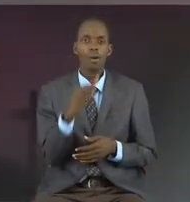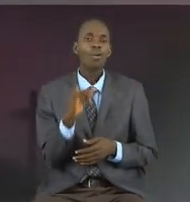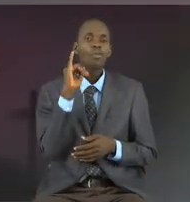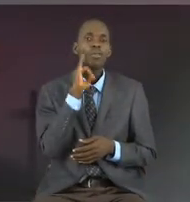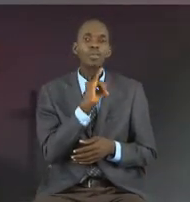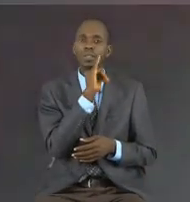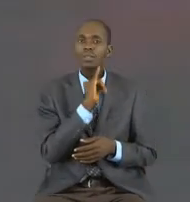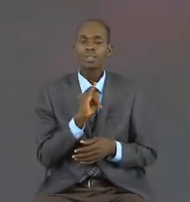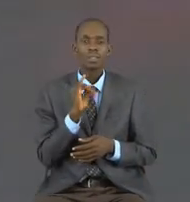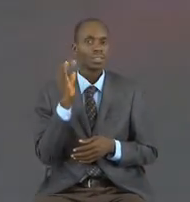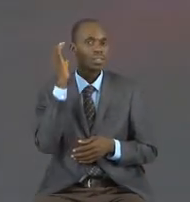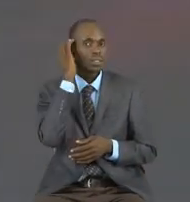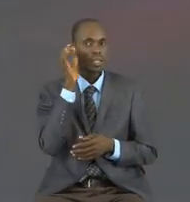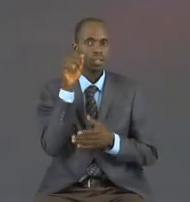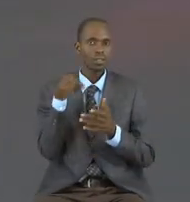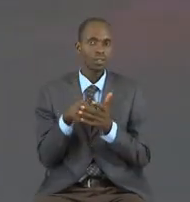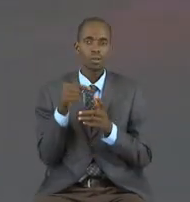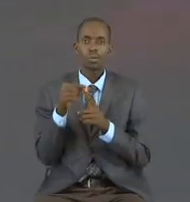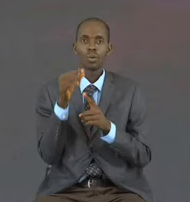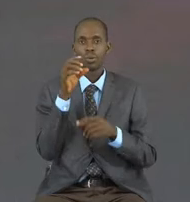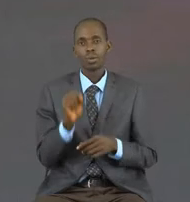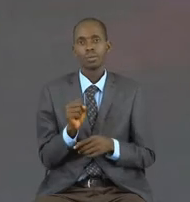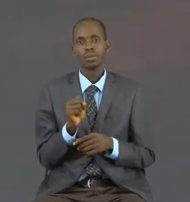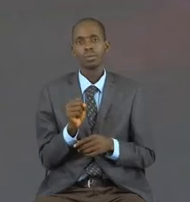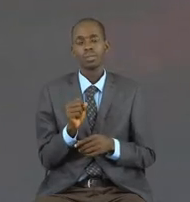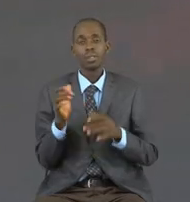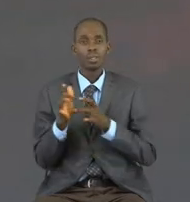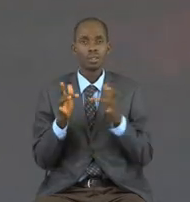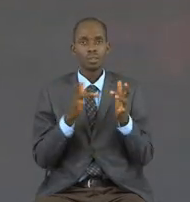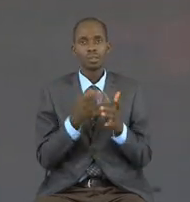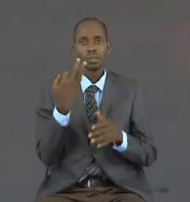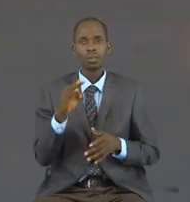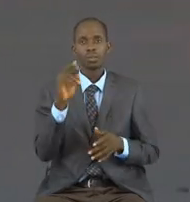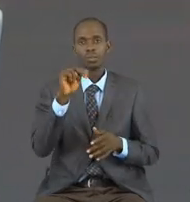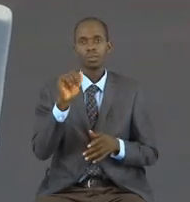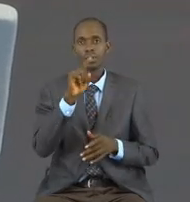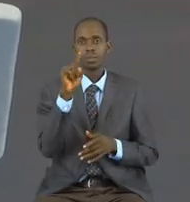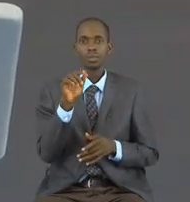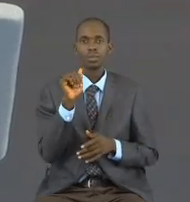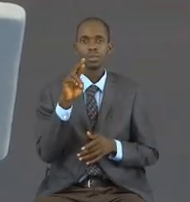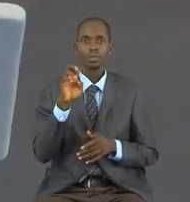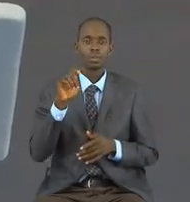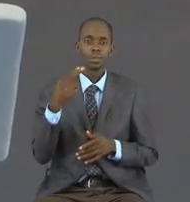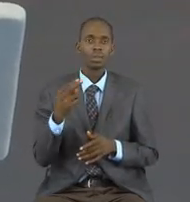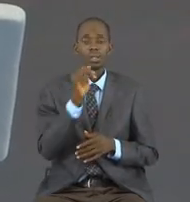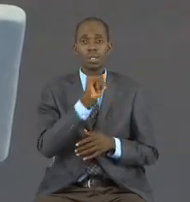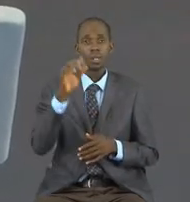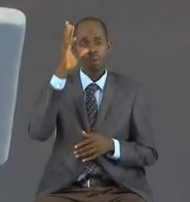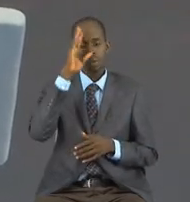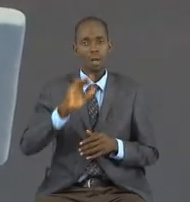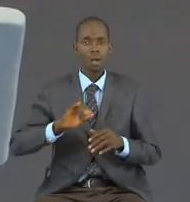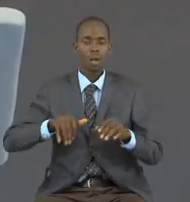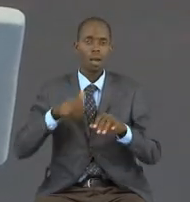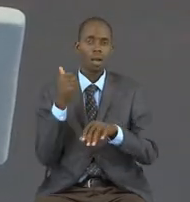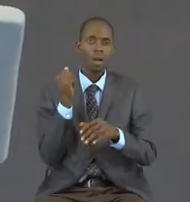these words. Jesus of Nazareth, a man approved of God